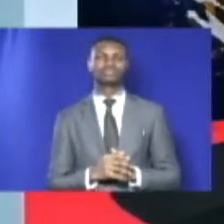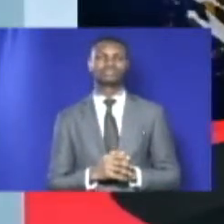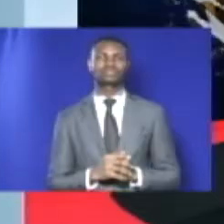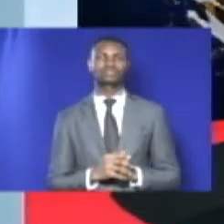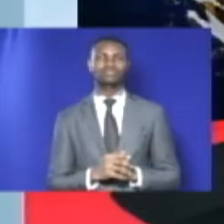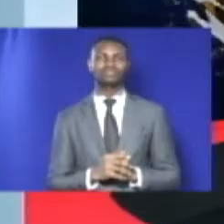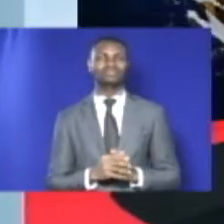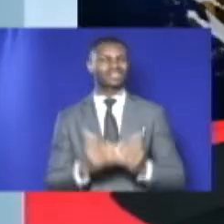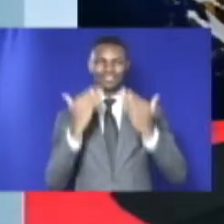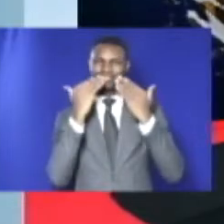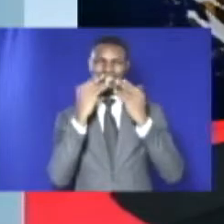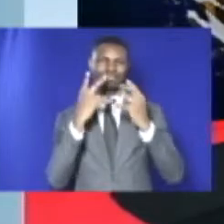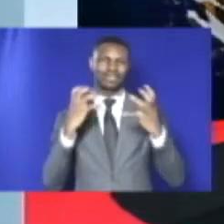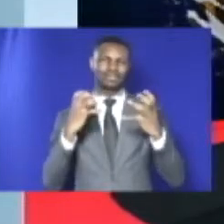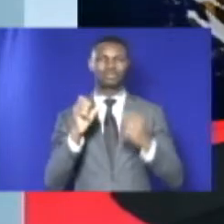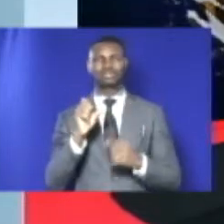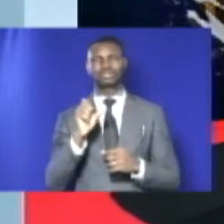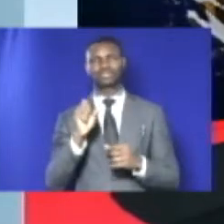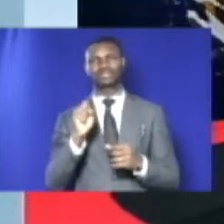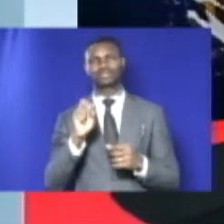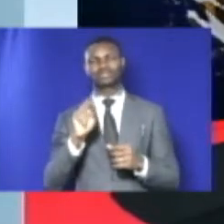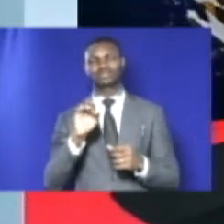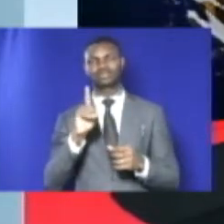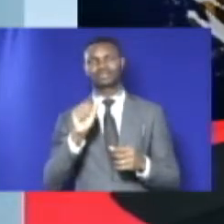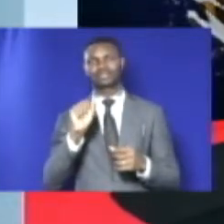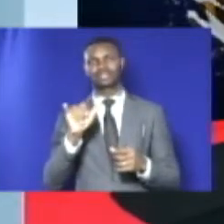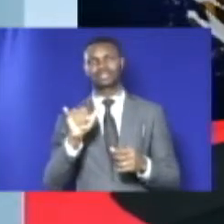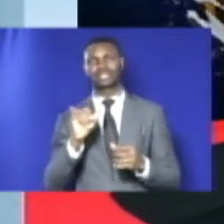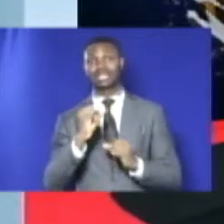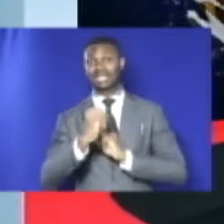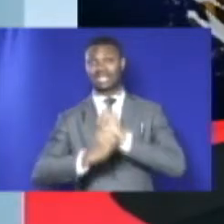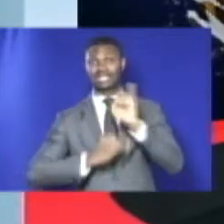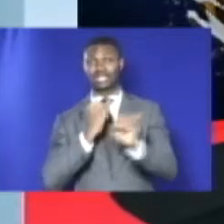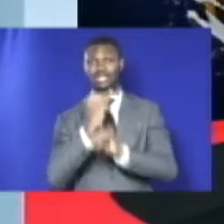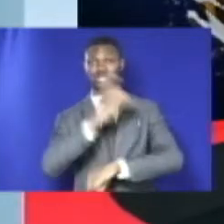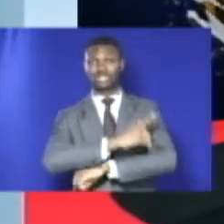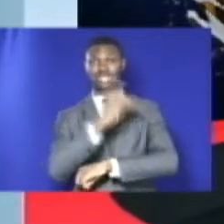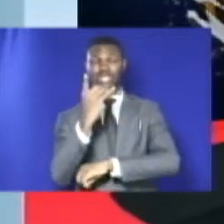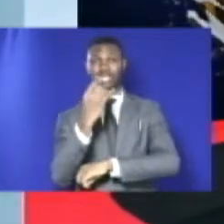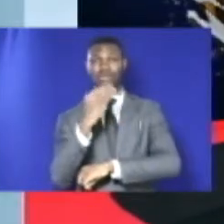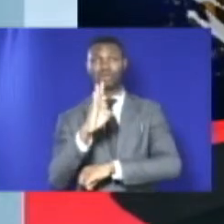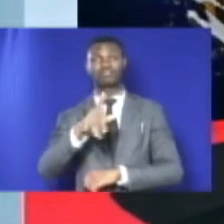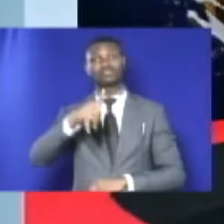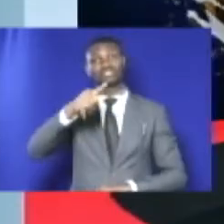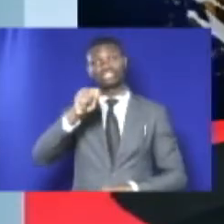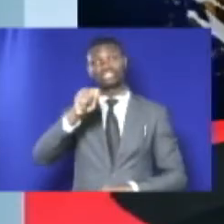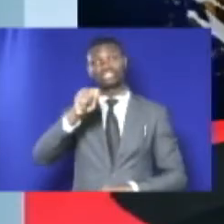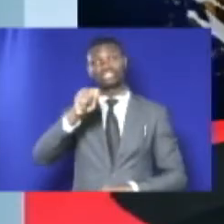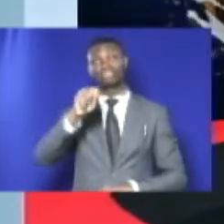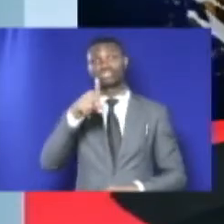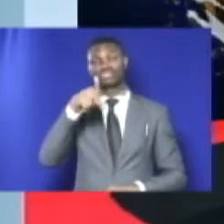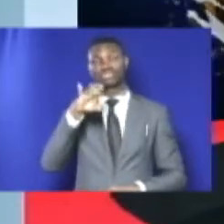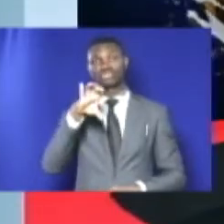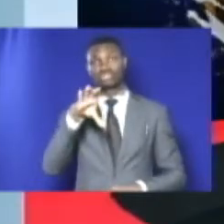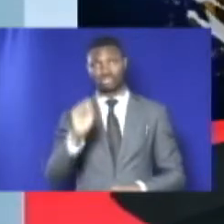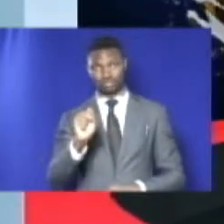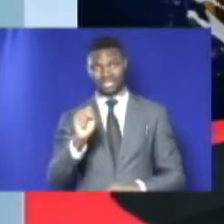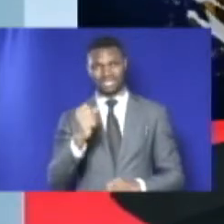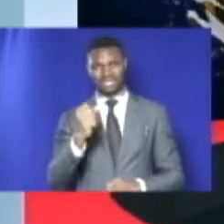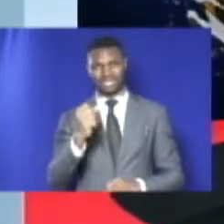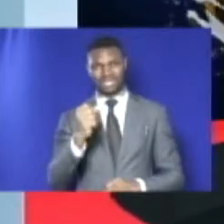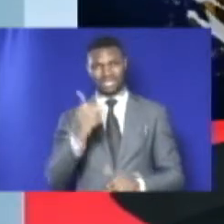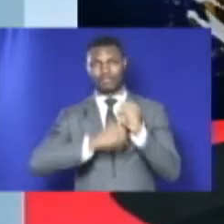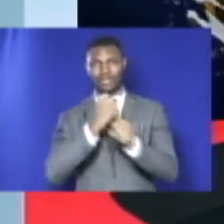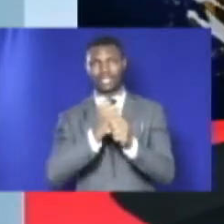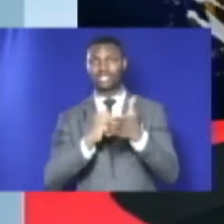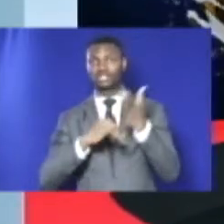Well, many thanks, Sunday. International Day of Tropics is a United Nations observance held annually on June 20. Its